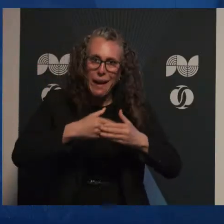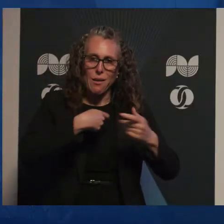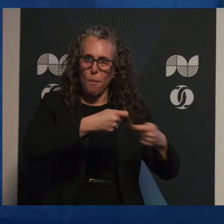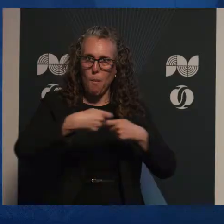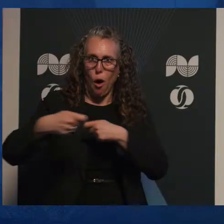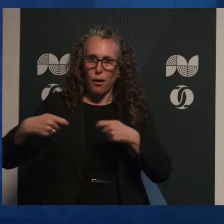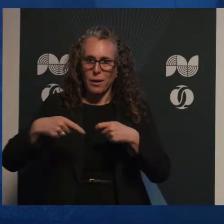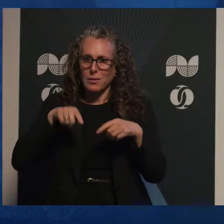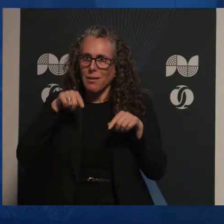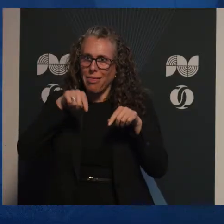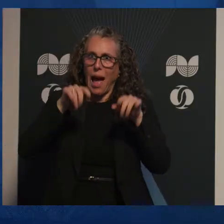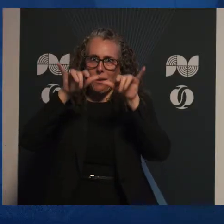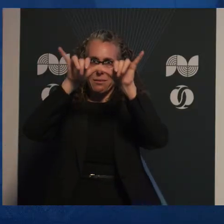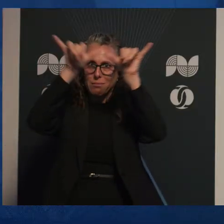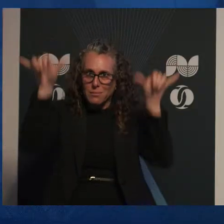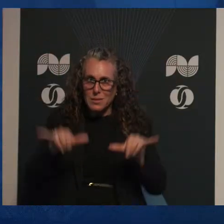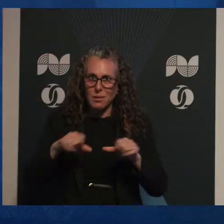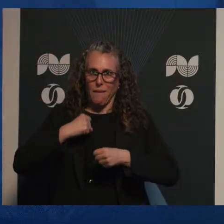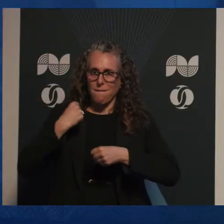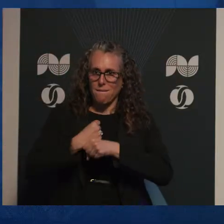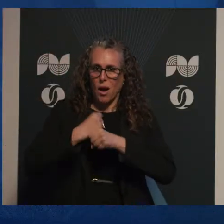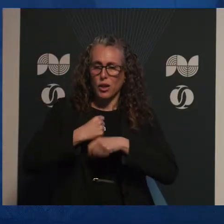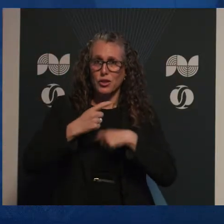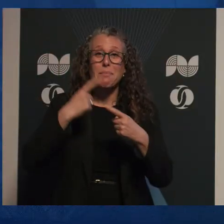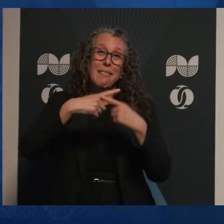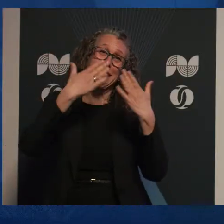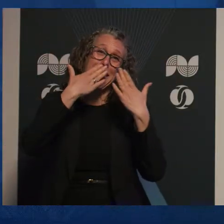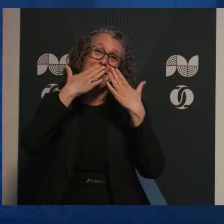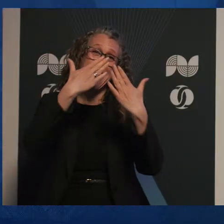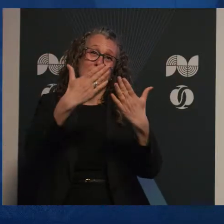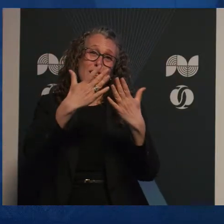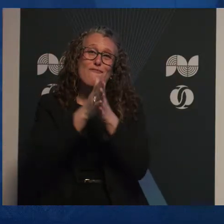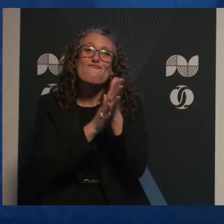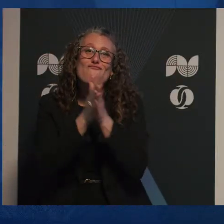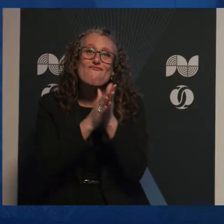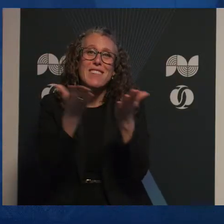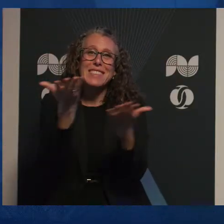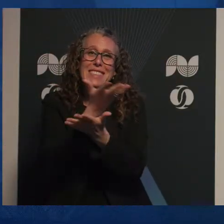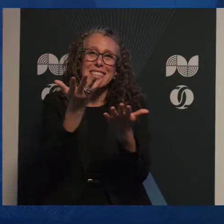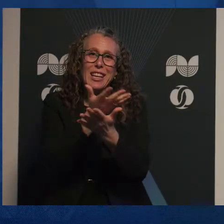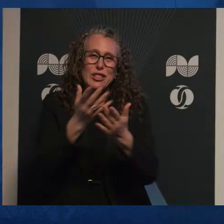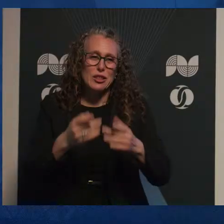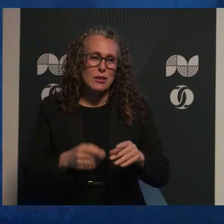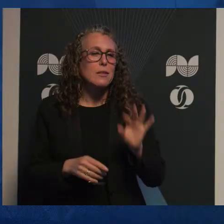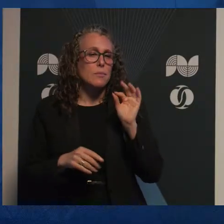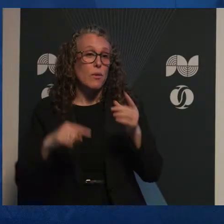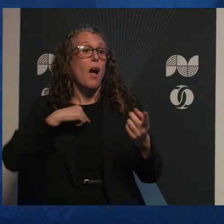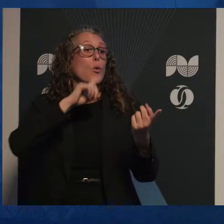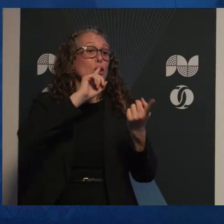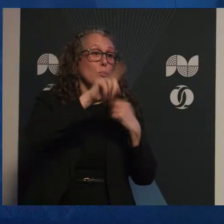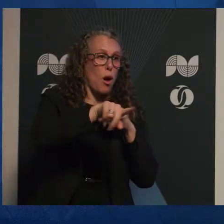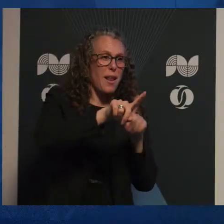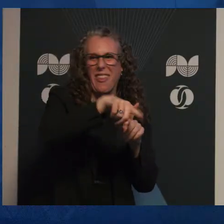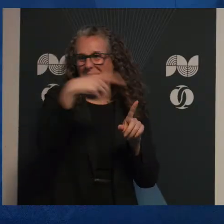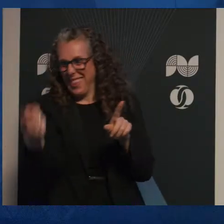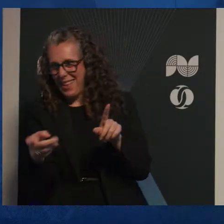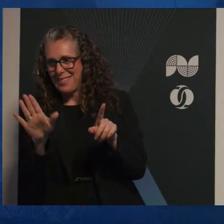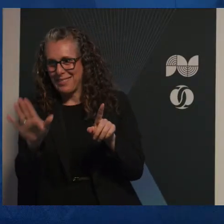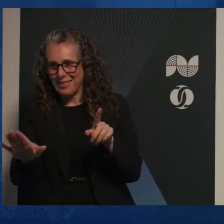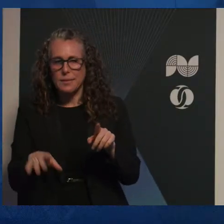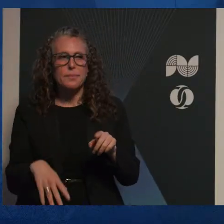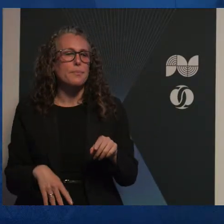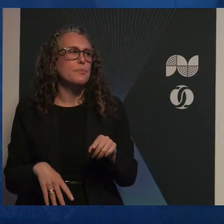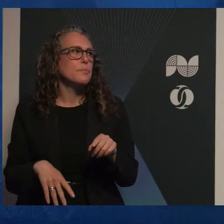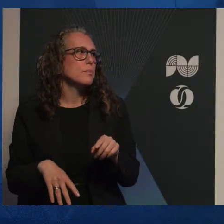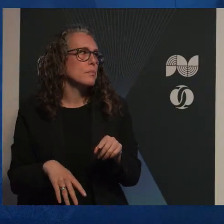Thank you. And thanks a lot for a very interesting discussion. Thank you. We'll answer those questions and then get to you. And also I want to, because there's a question